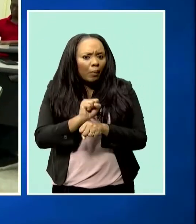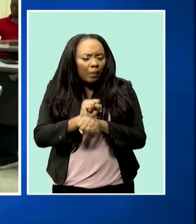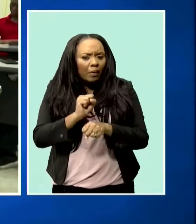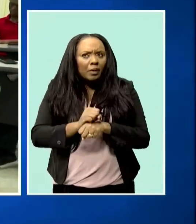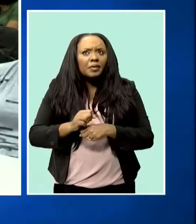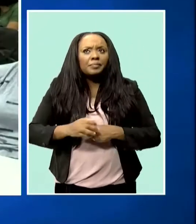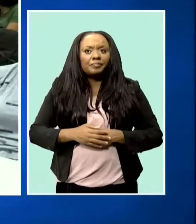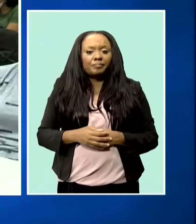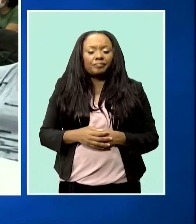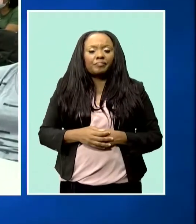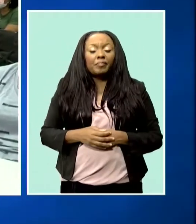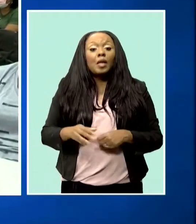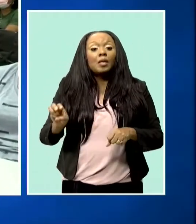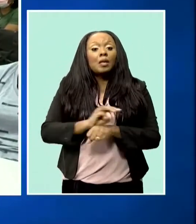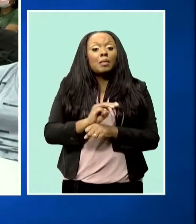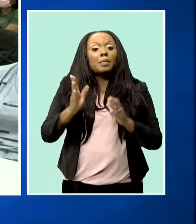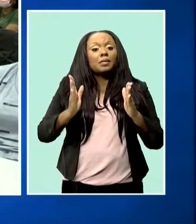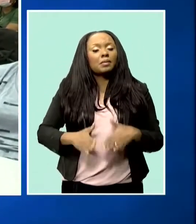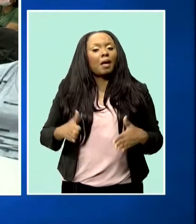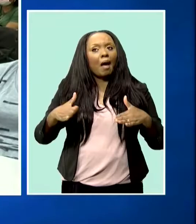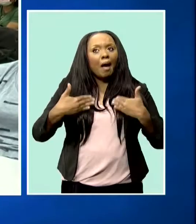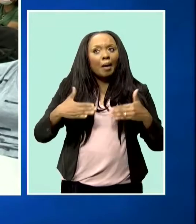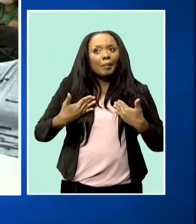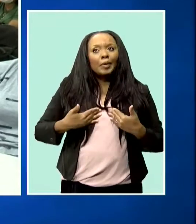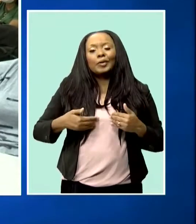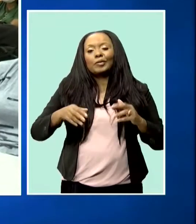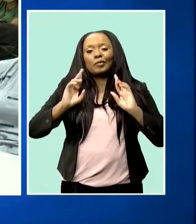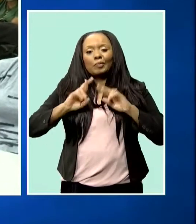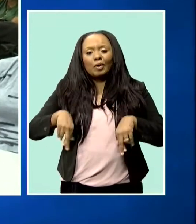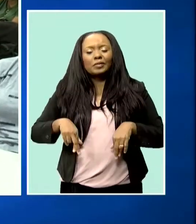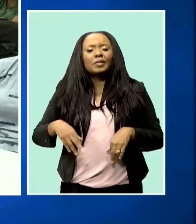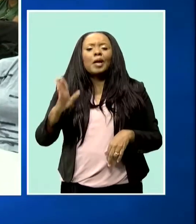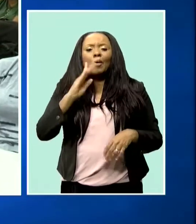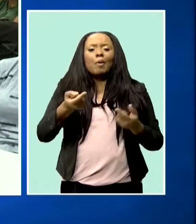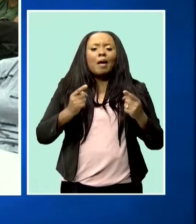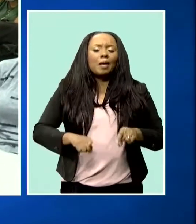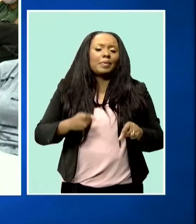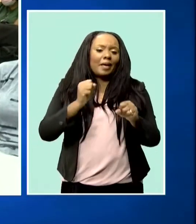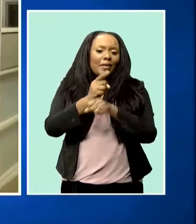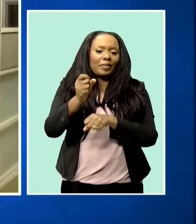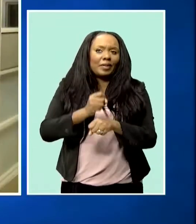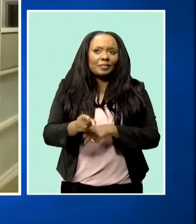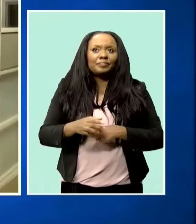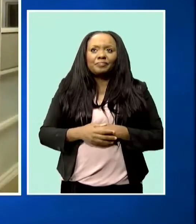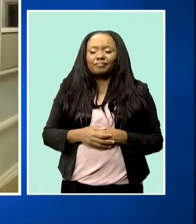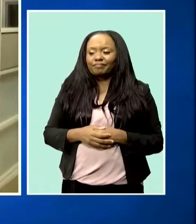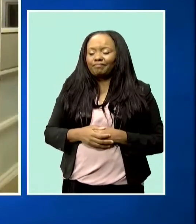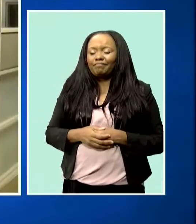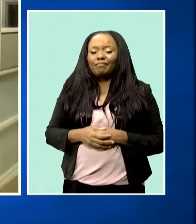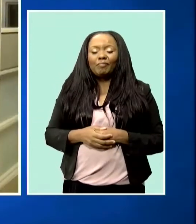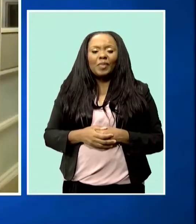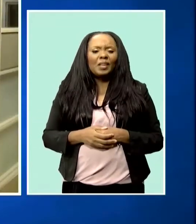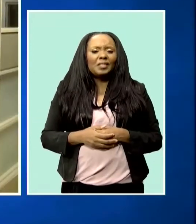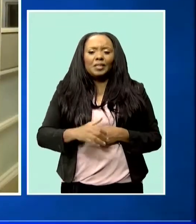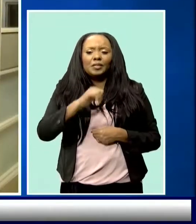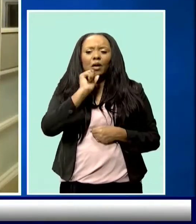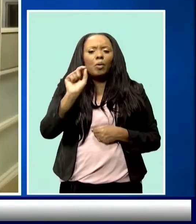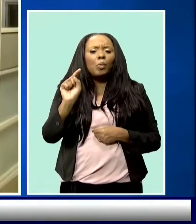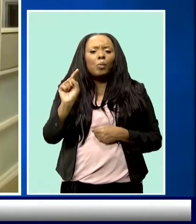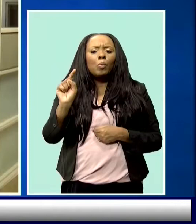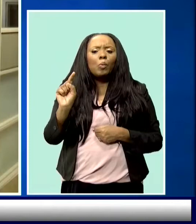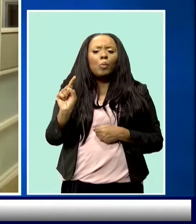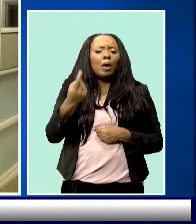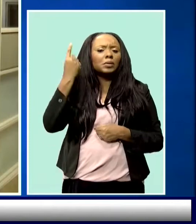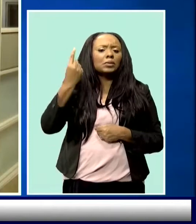with the response to the program, which will be an annual affair. This is not a one-off exercise. This is the launch, but this